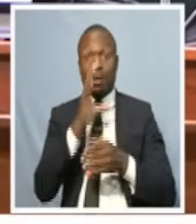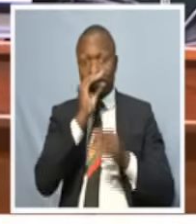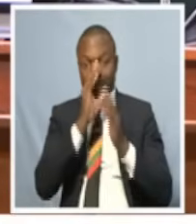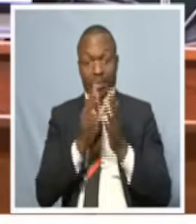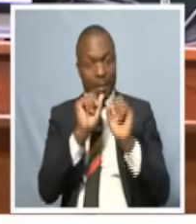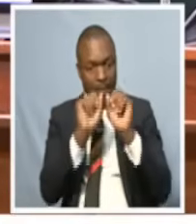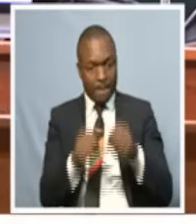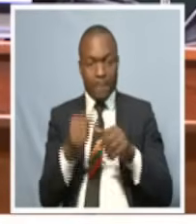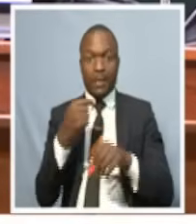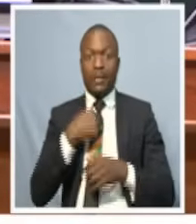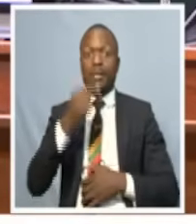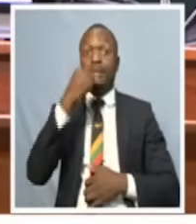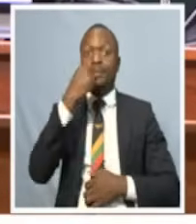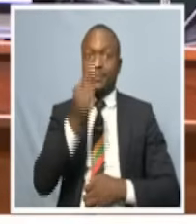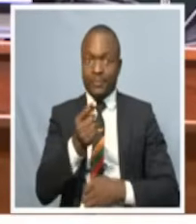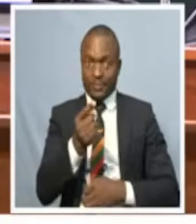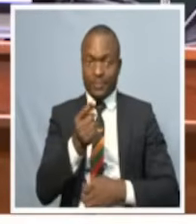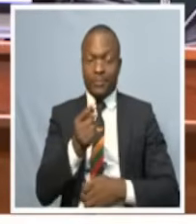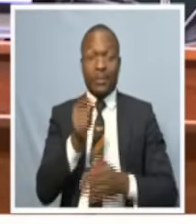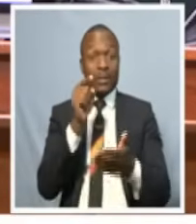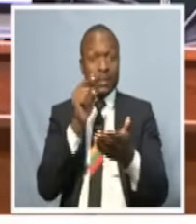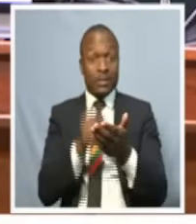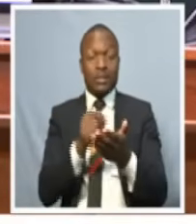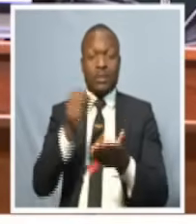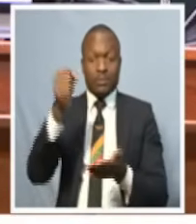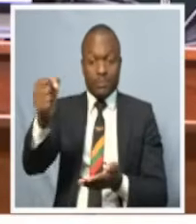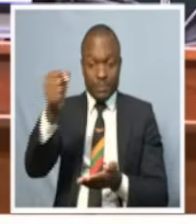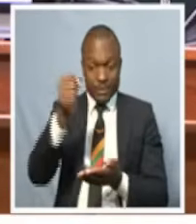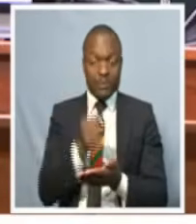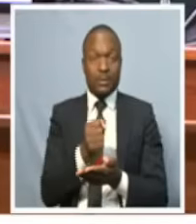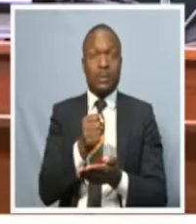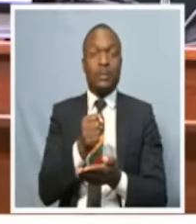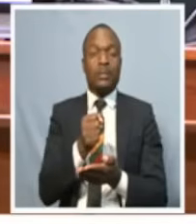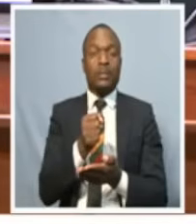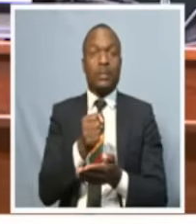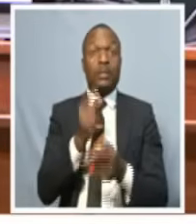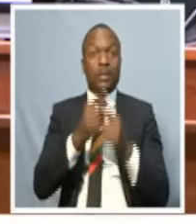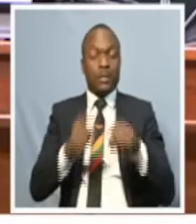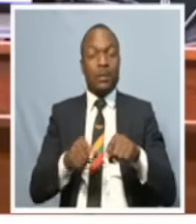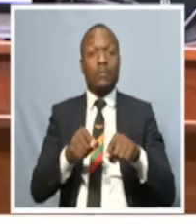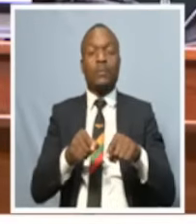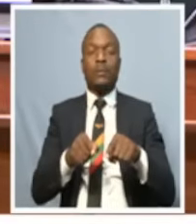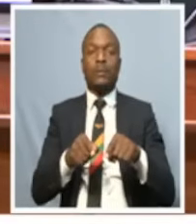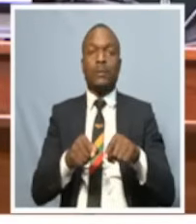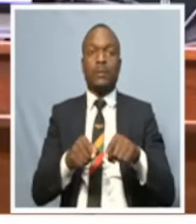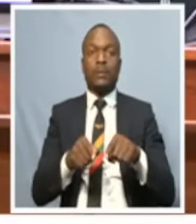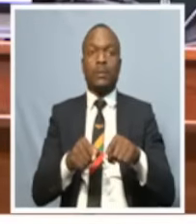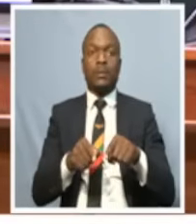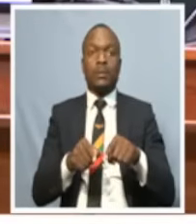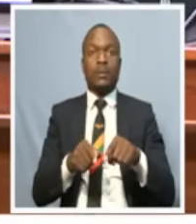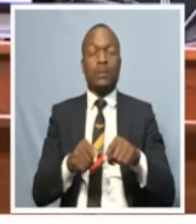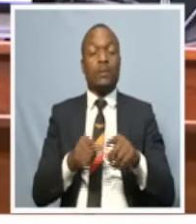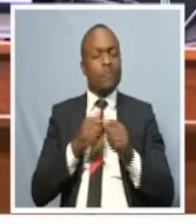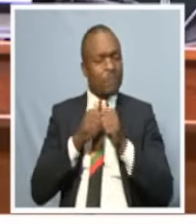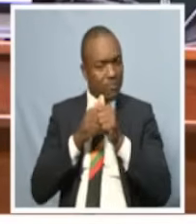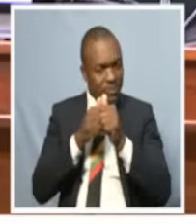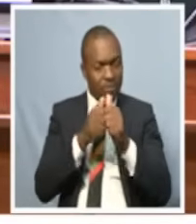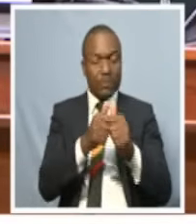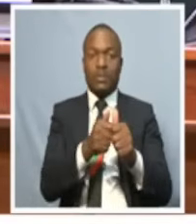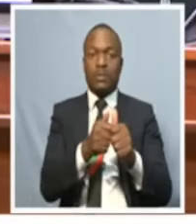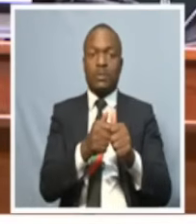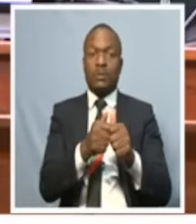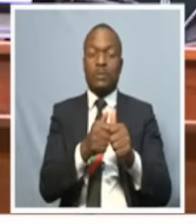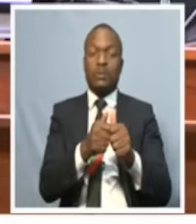let me also emphasize that this recruitment exercise has been conducted in strict adherence to